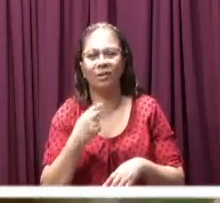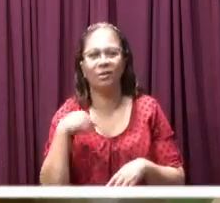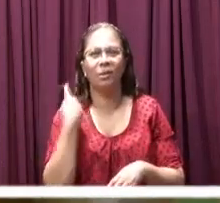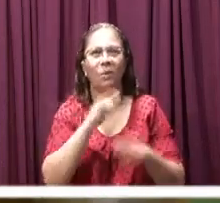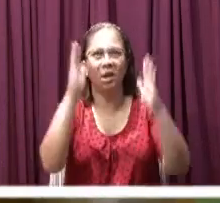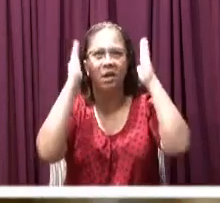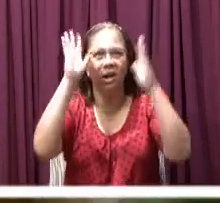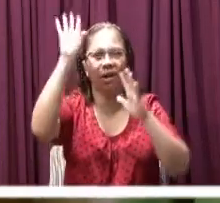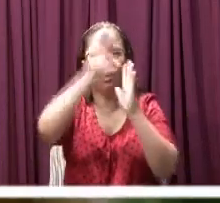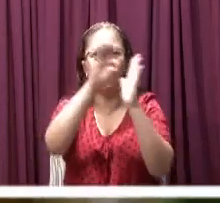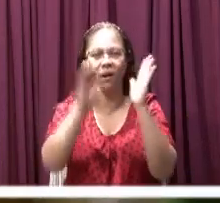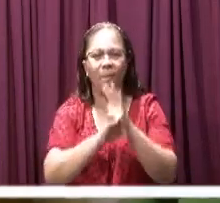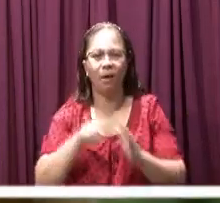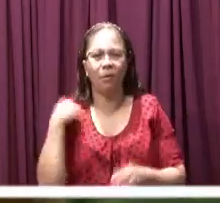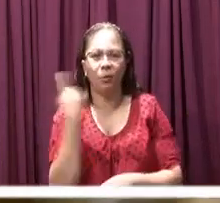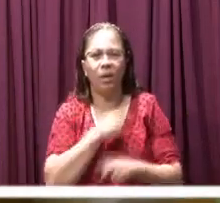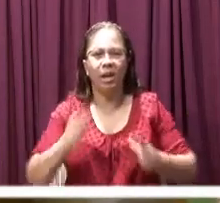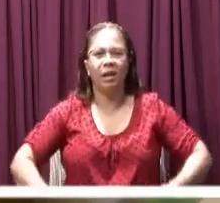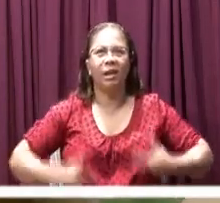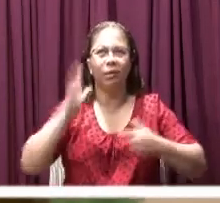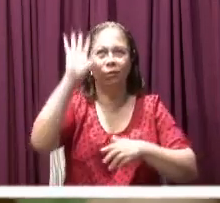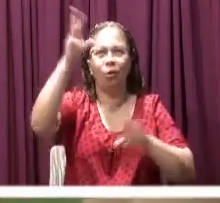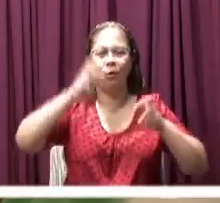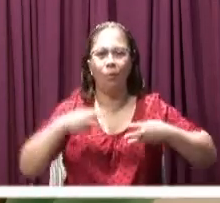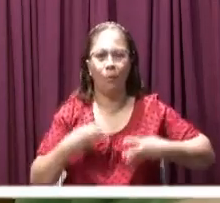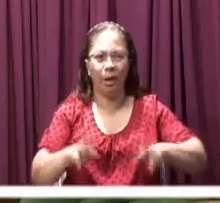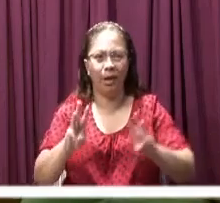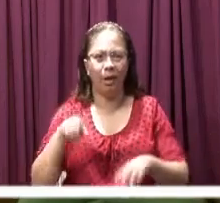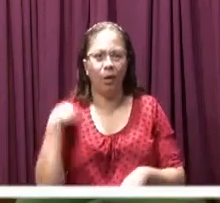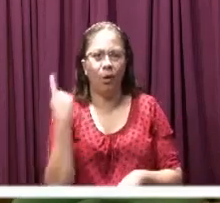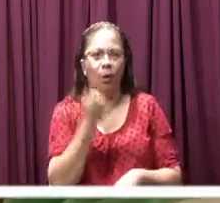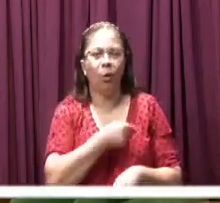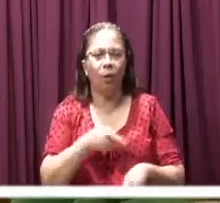your command. We live as you ask us to live, and we